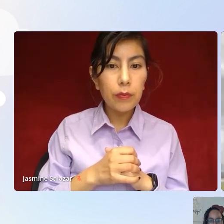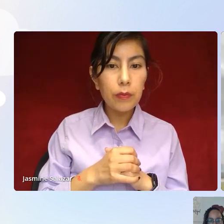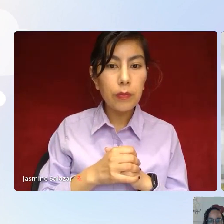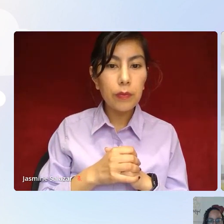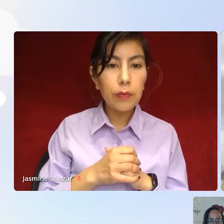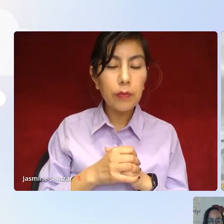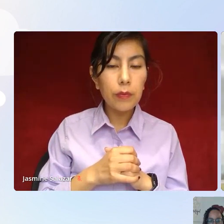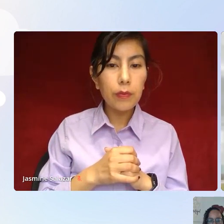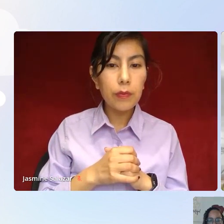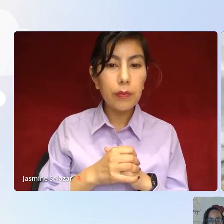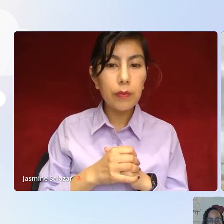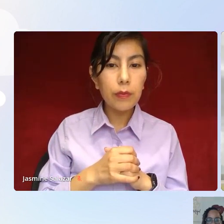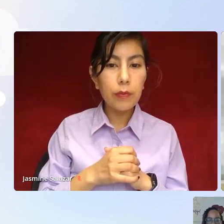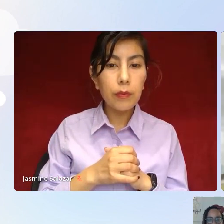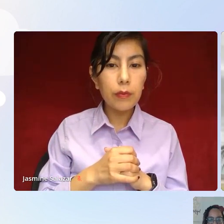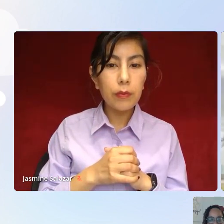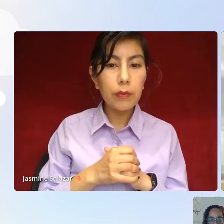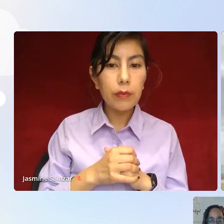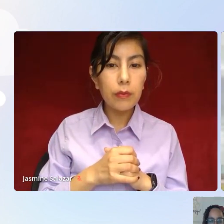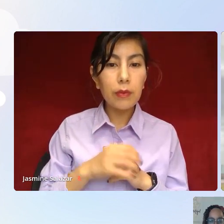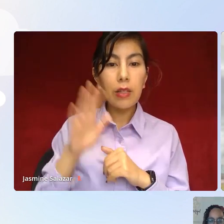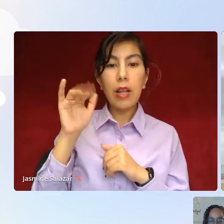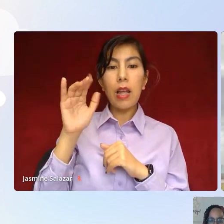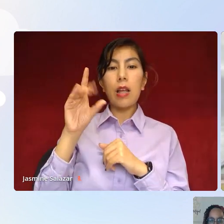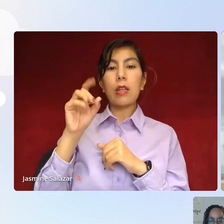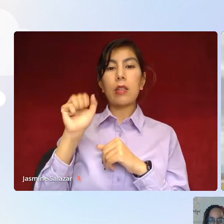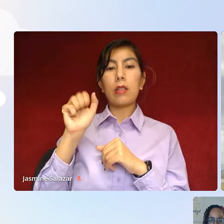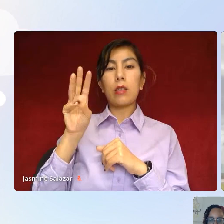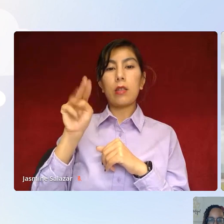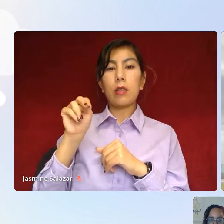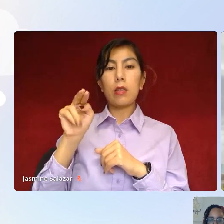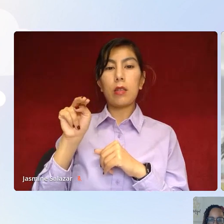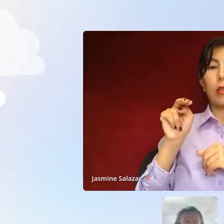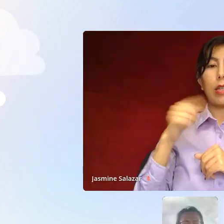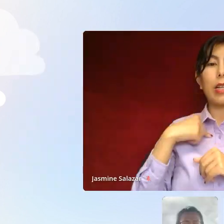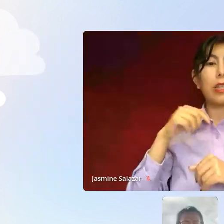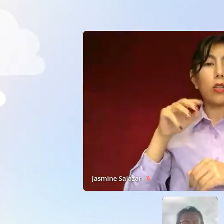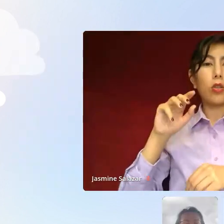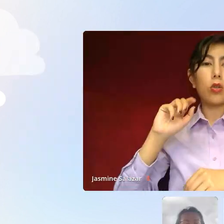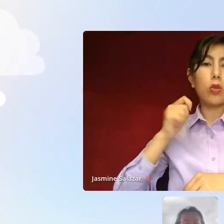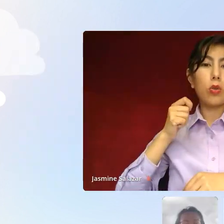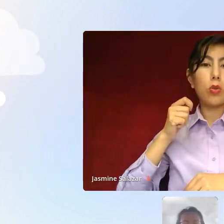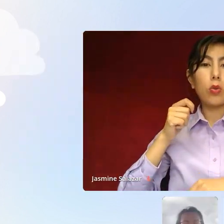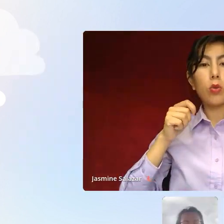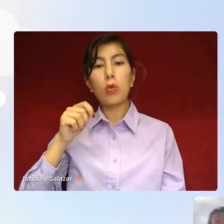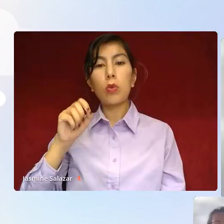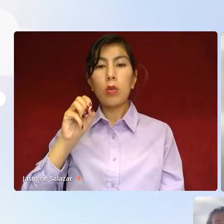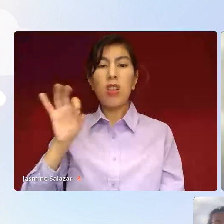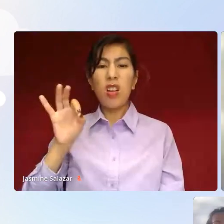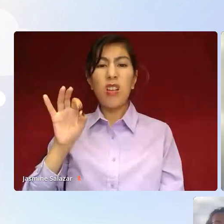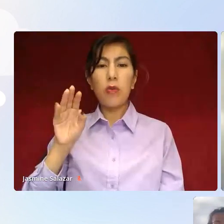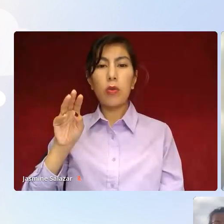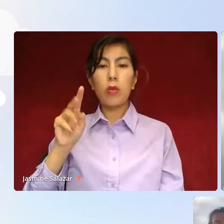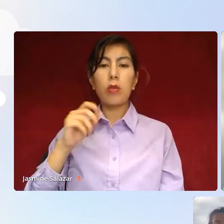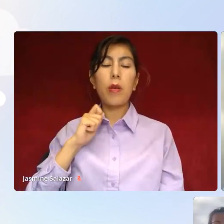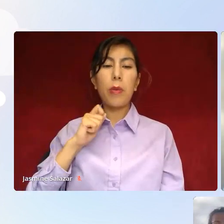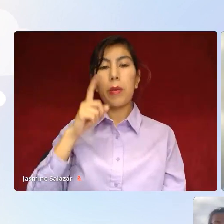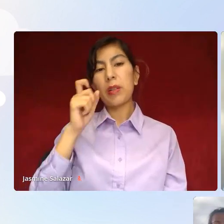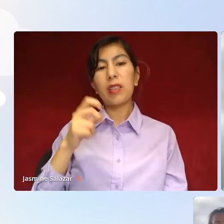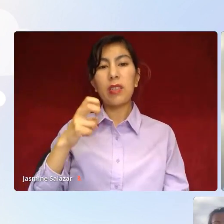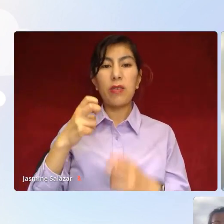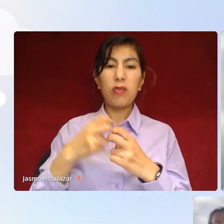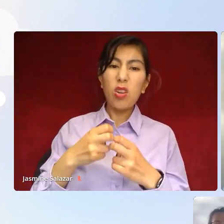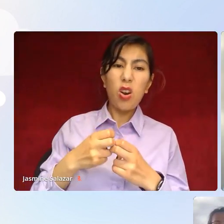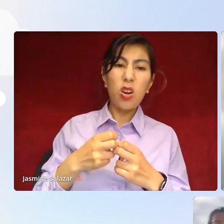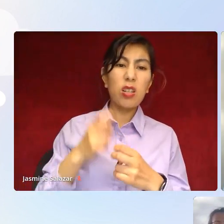Tachi. Hi, Don. I'm sorry. I needed to mute your mic. It's very difficult for us to hear you. In fact,